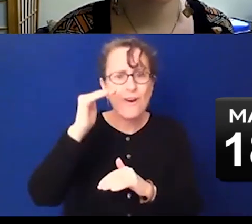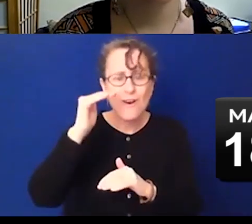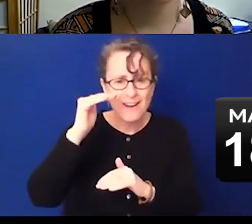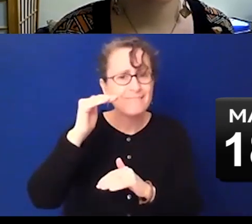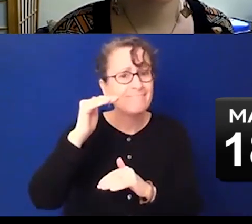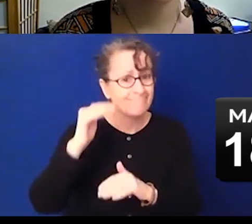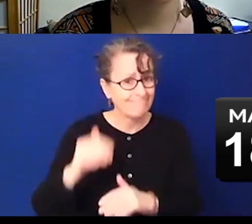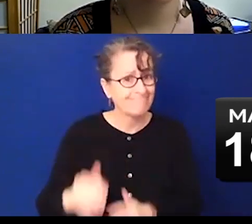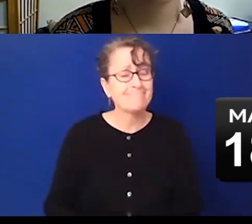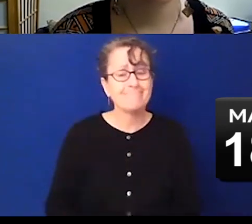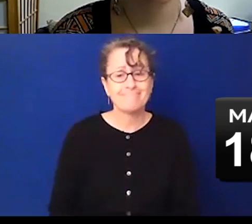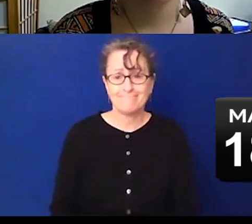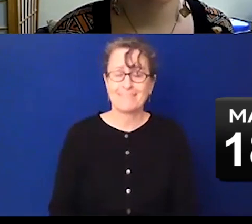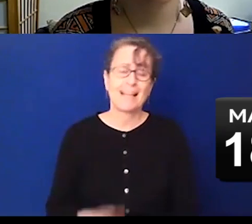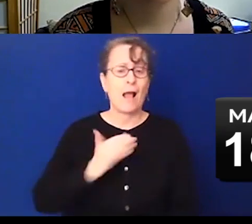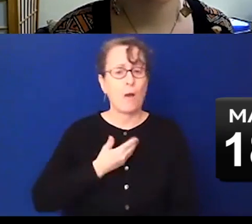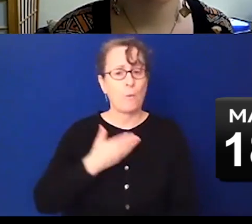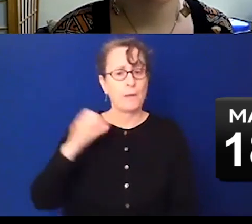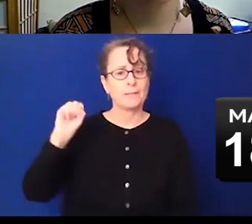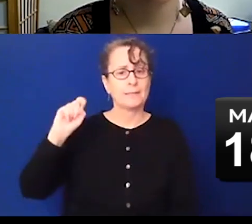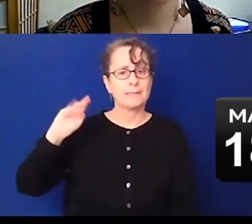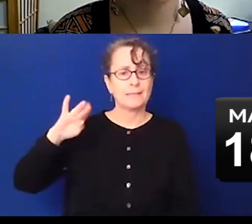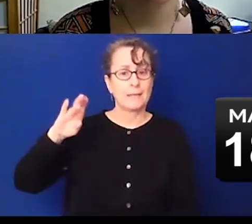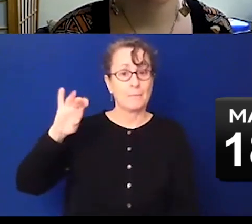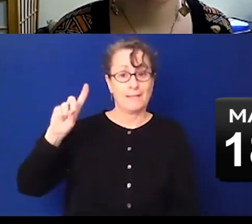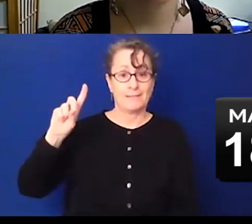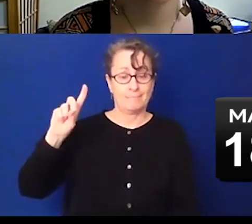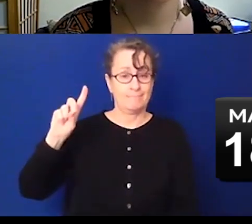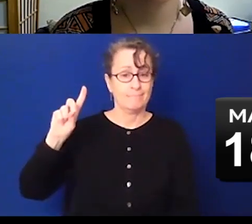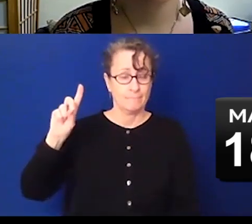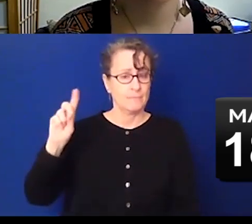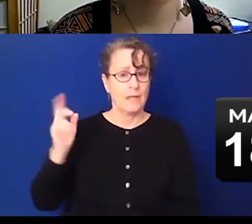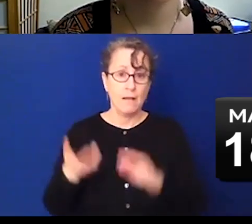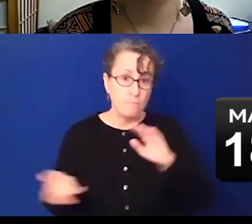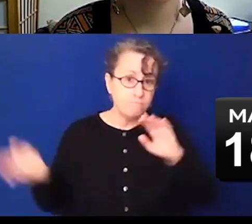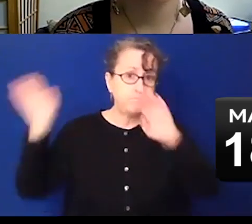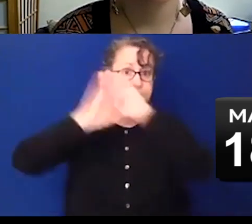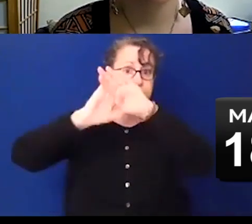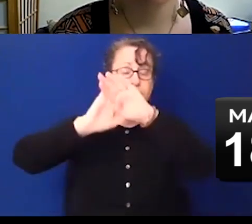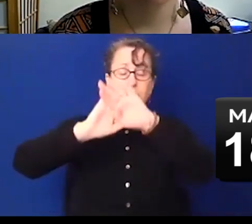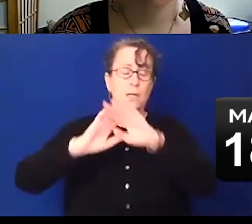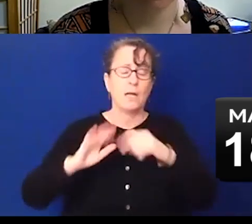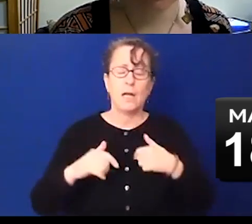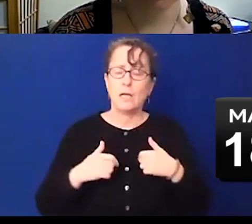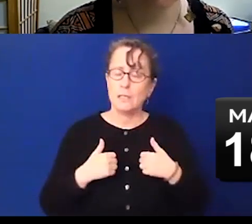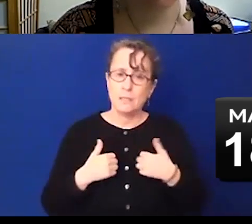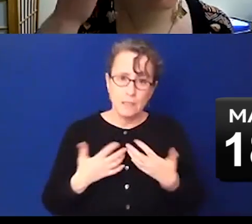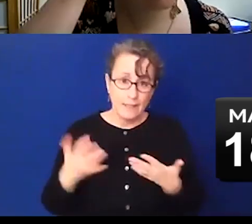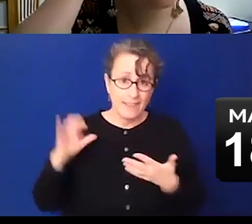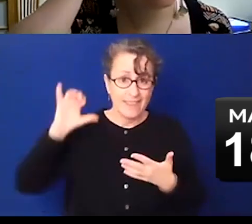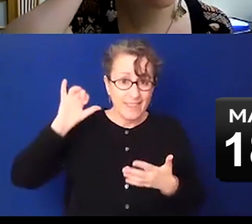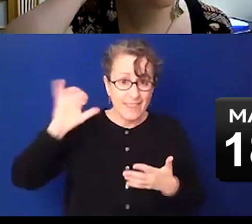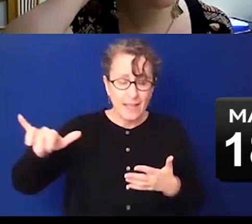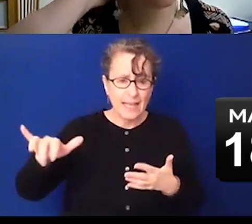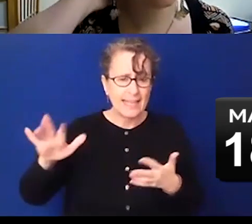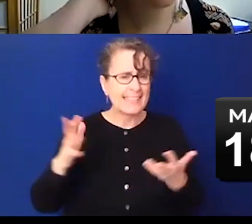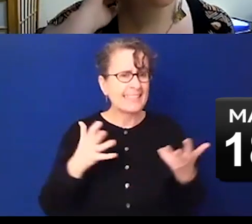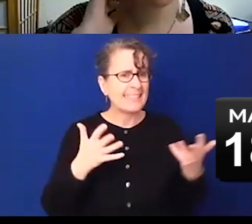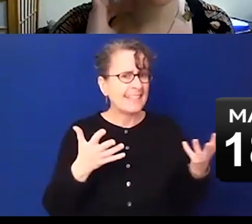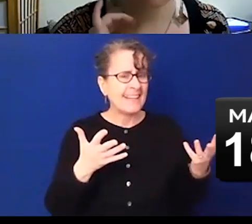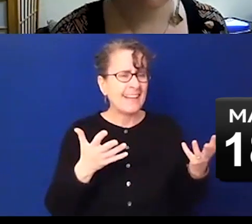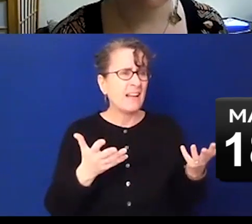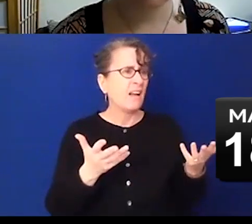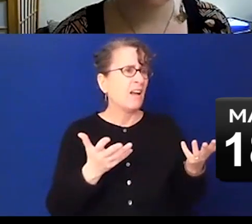for our stipend or however you'd like to characterize it, I'm not comfortable with the no cap